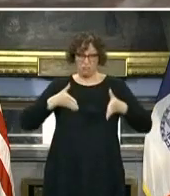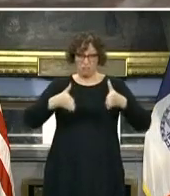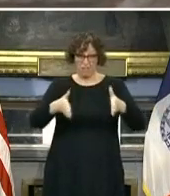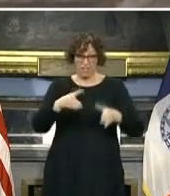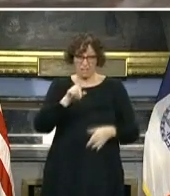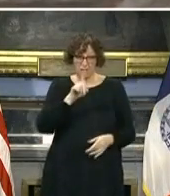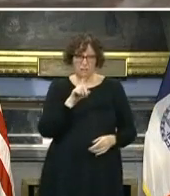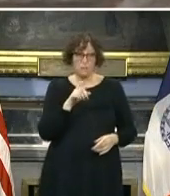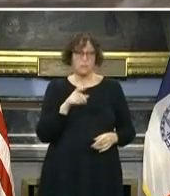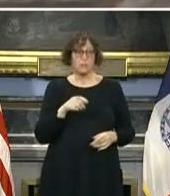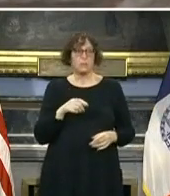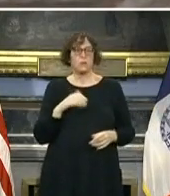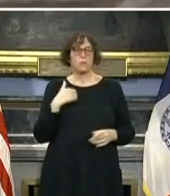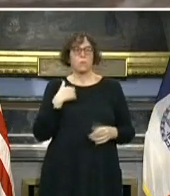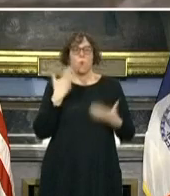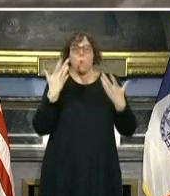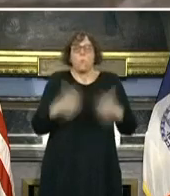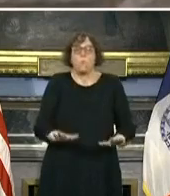right now,